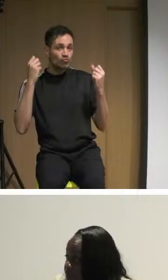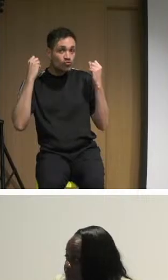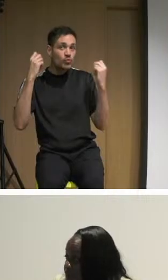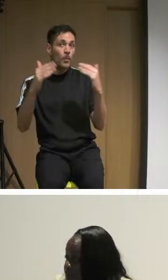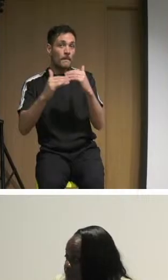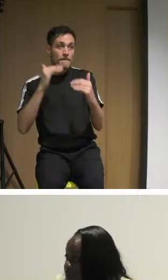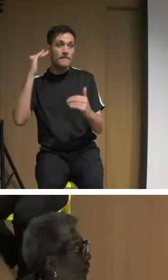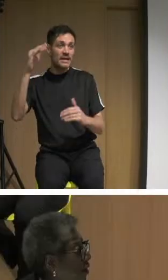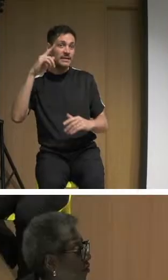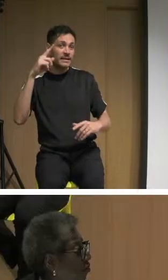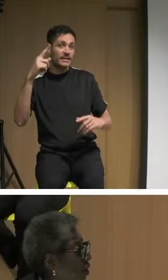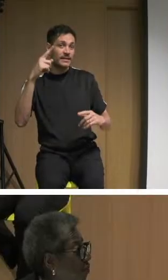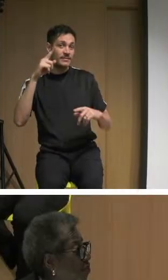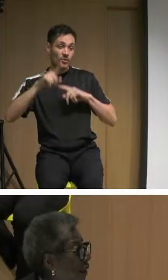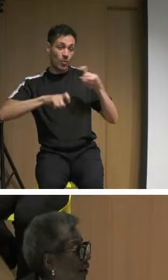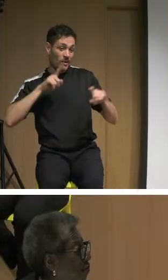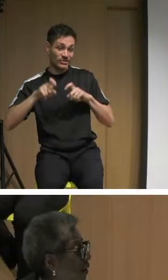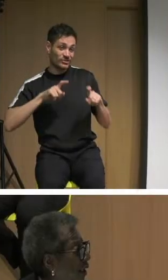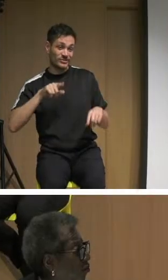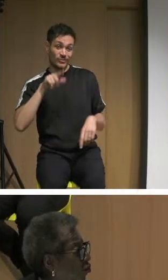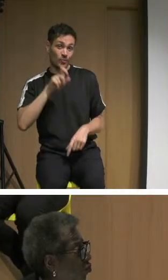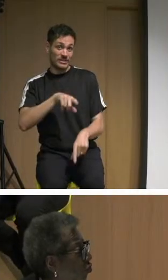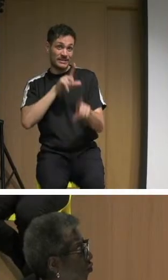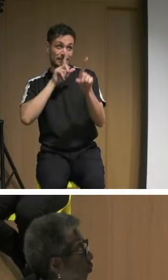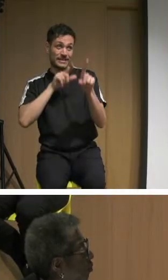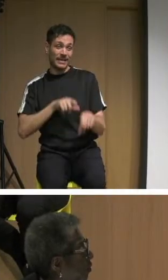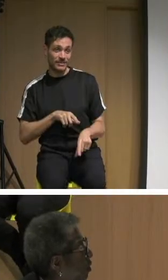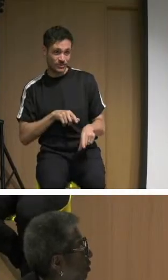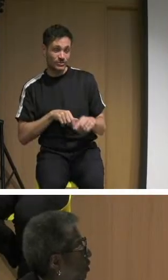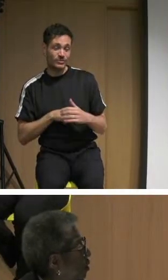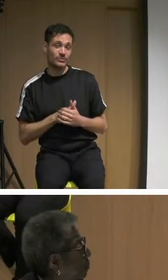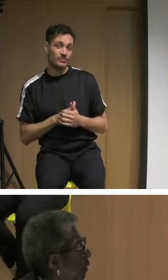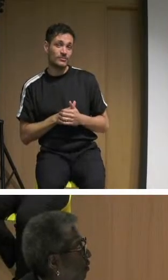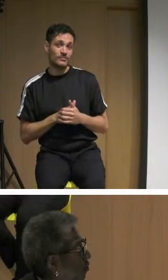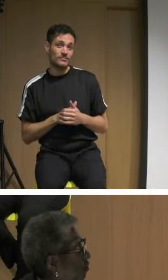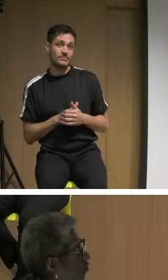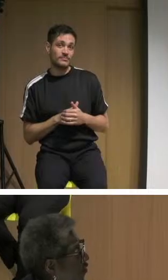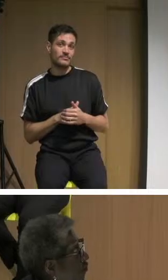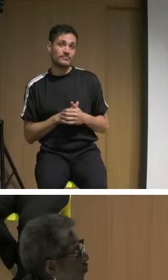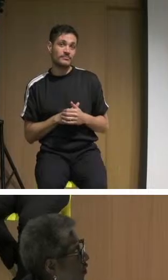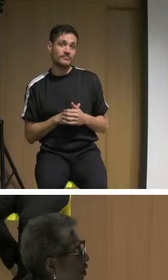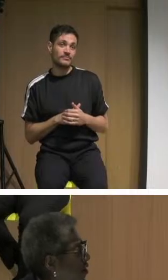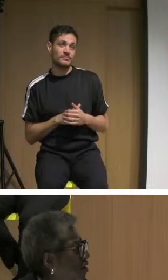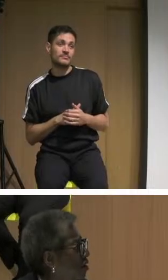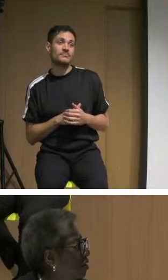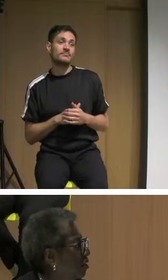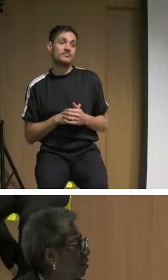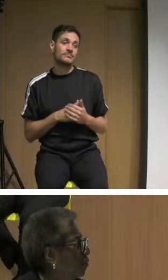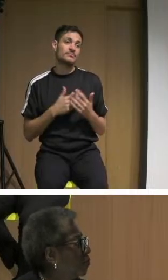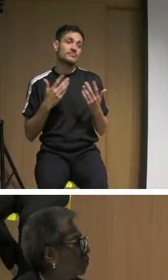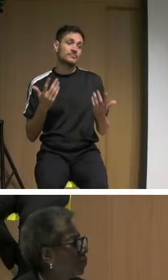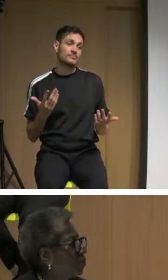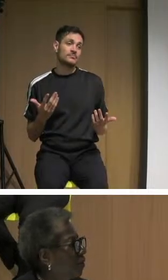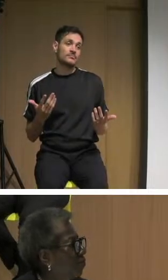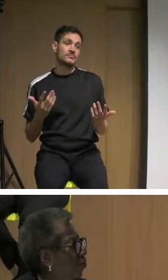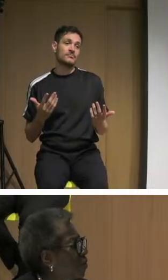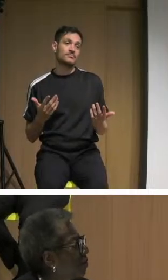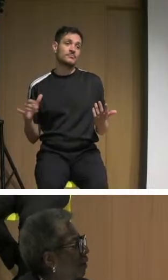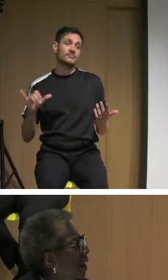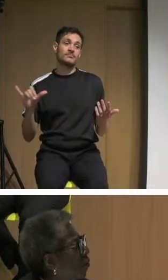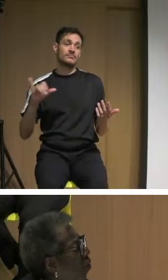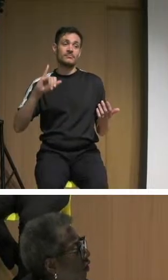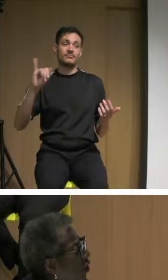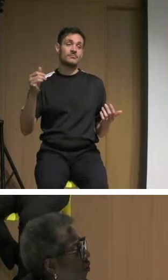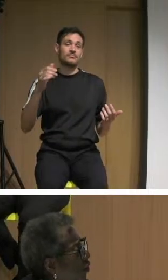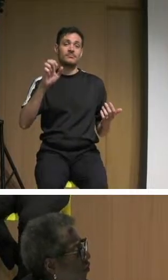answered, because it may come down to terms. As Jennifer said, Yes. people